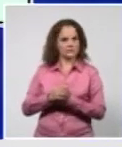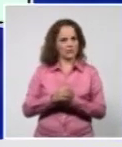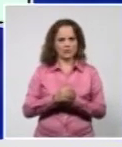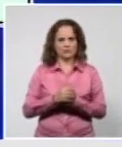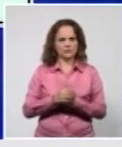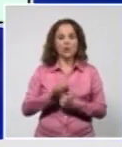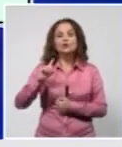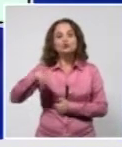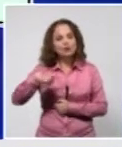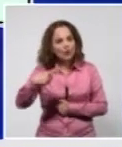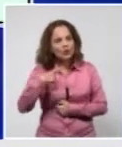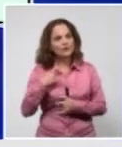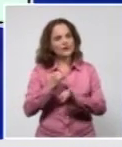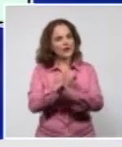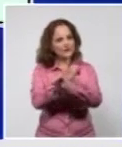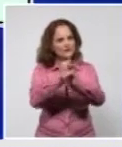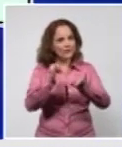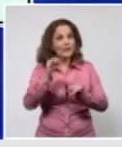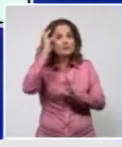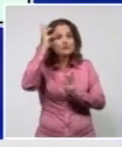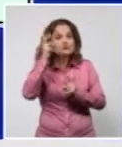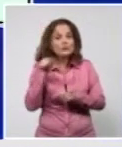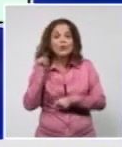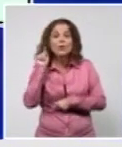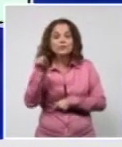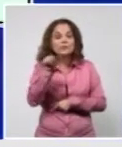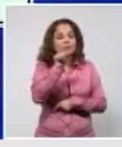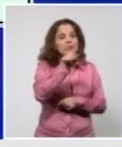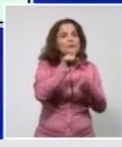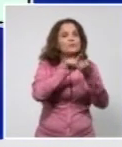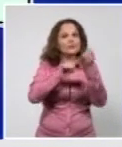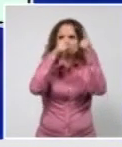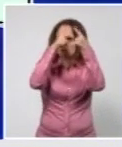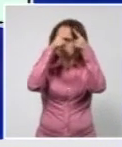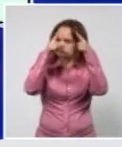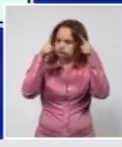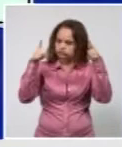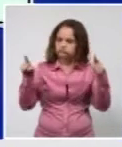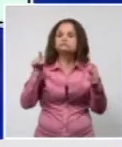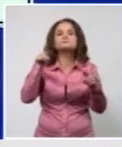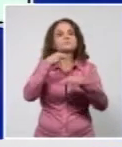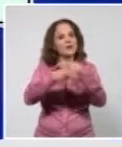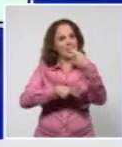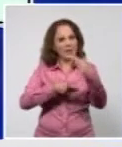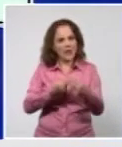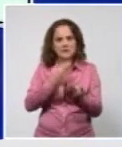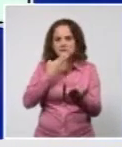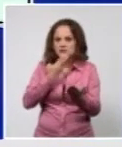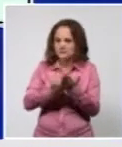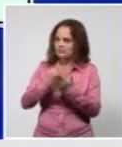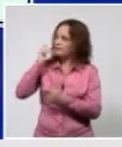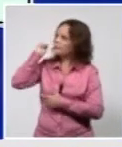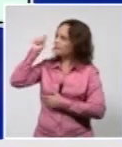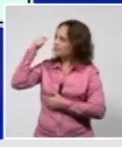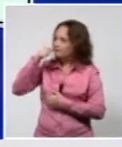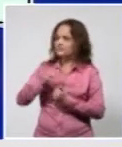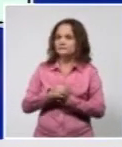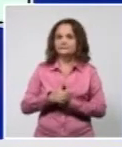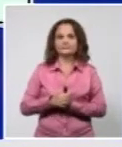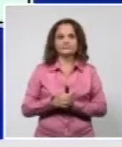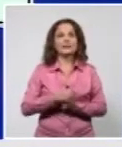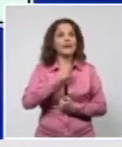with 148 days, Villa Clara with 32 days, Las Tunas with 30, Pinar del